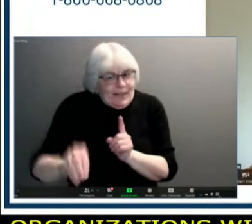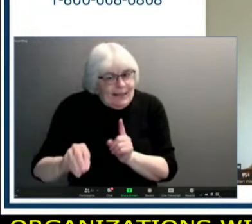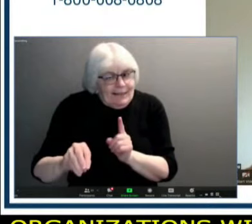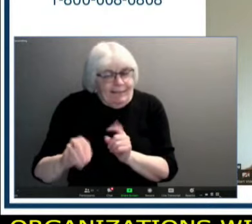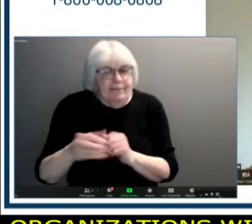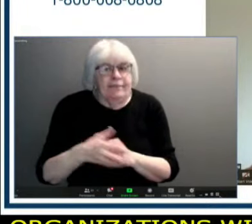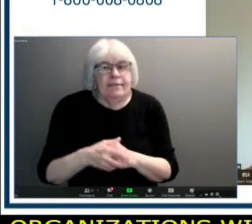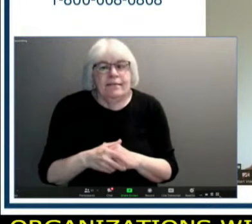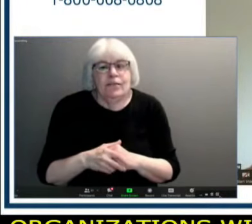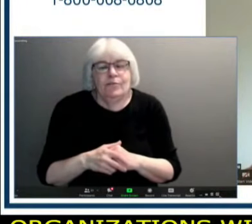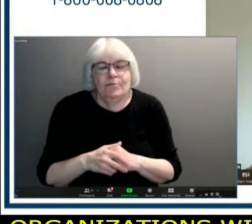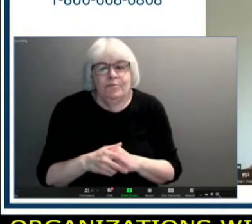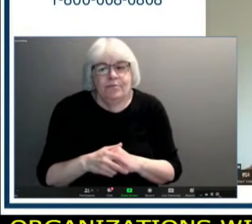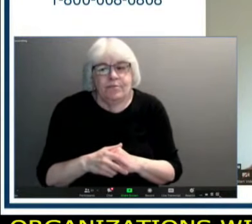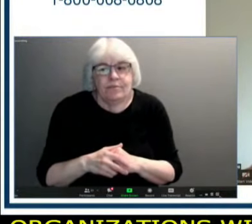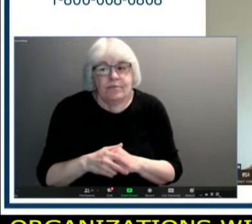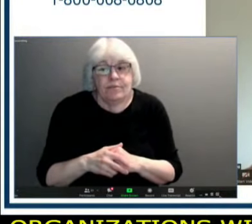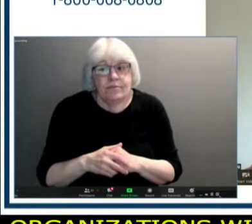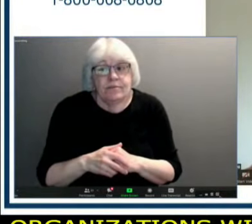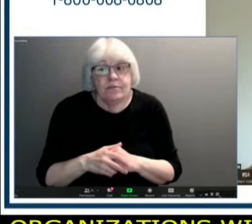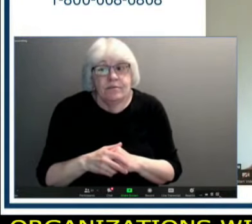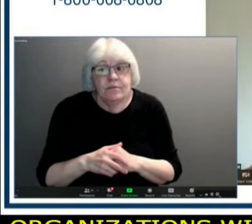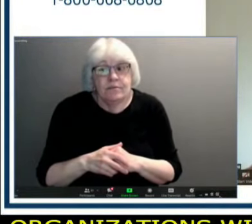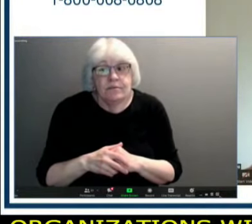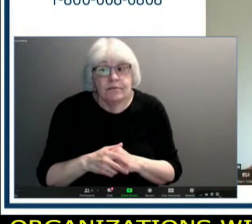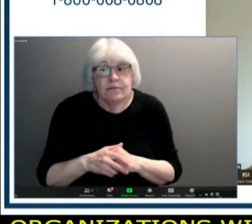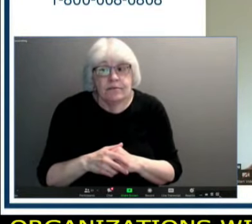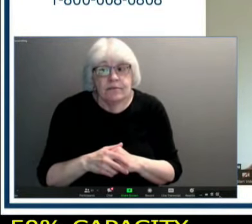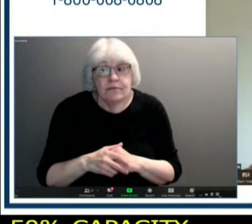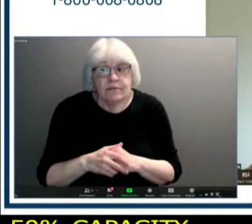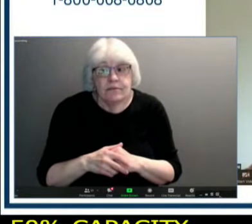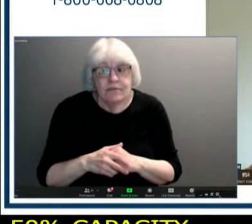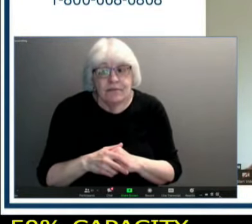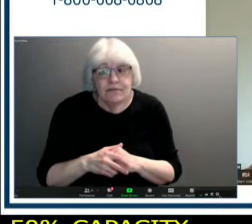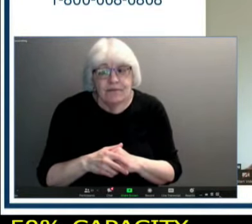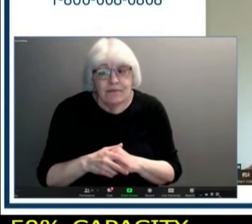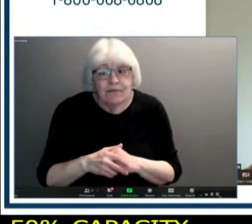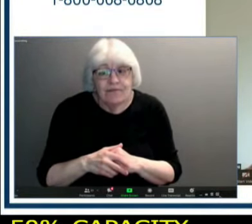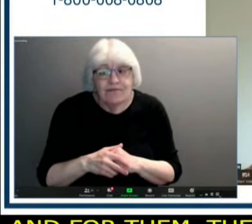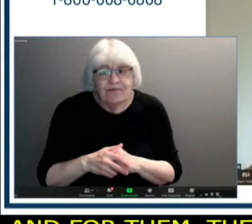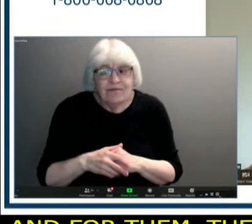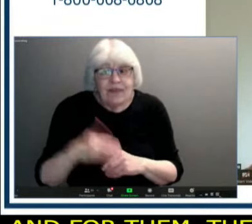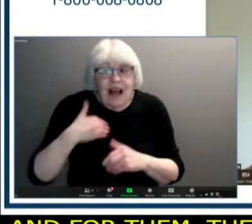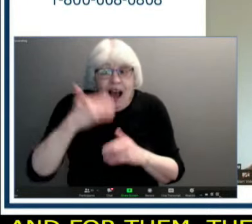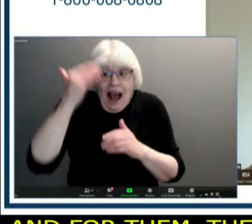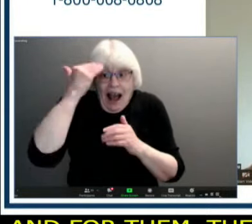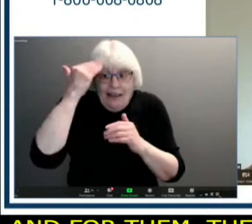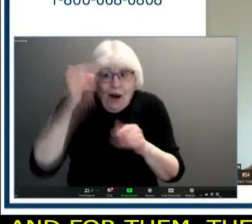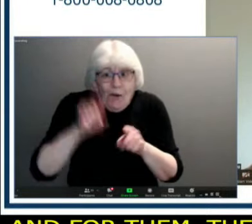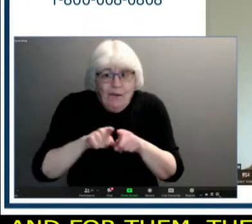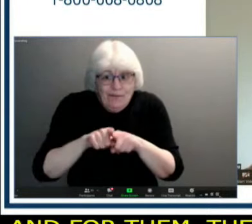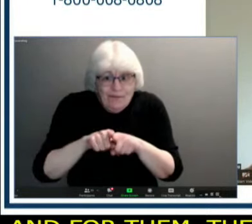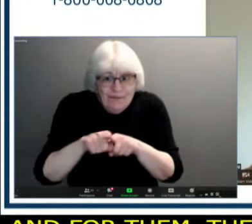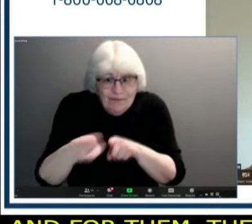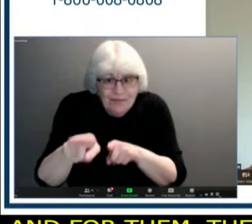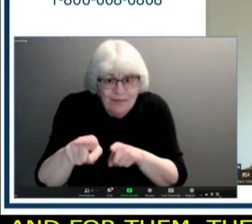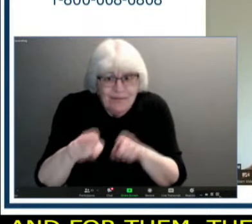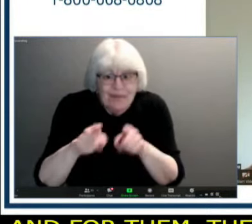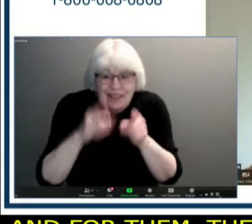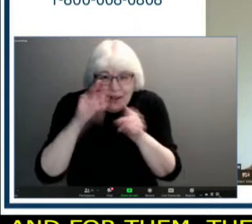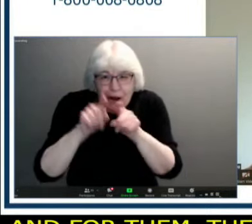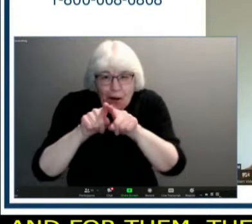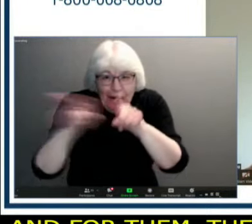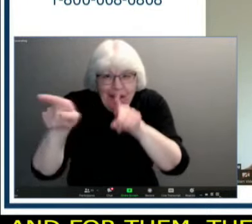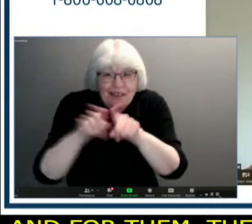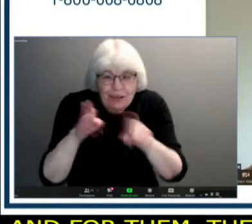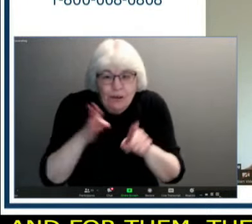plans to with directional arrows and other things that help control the flow of people and keep distancing. We're asking them to put